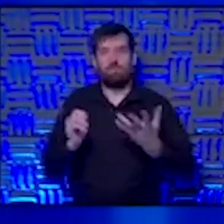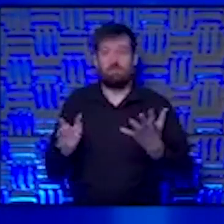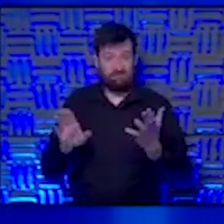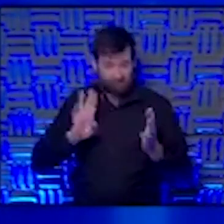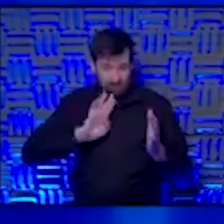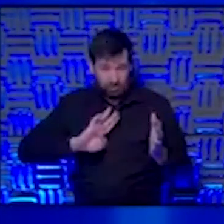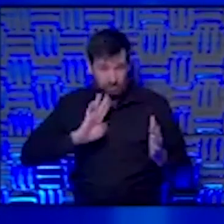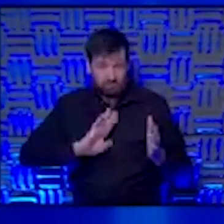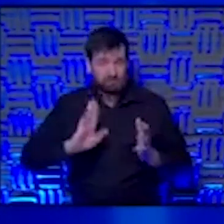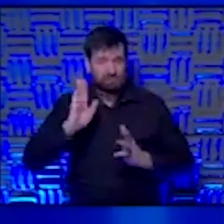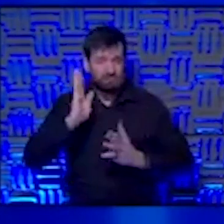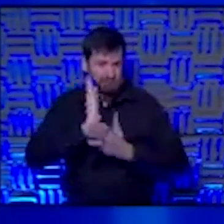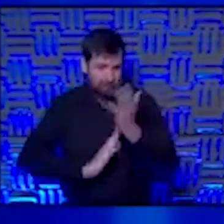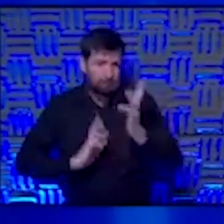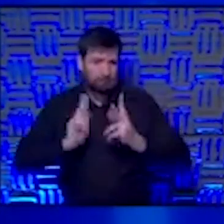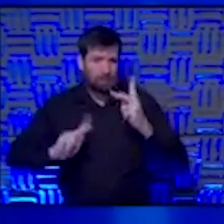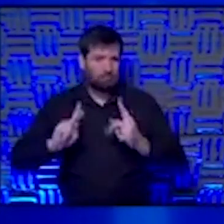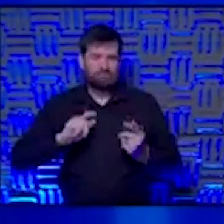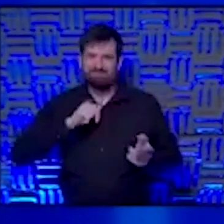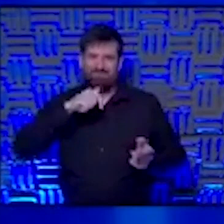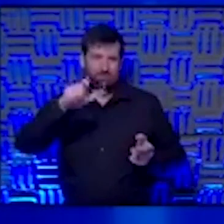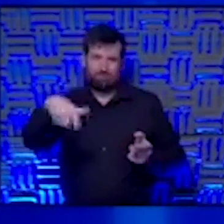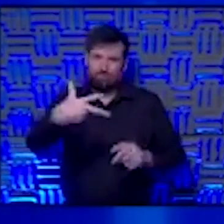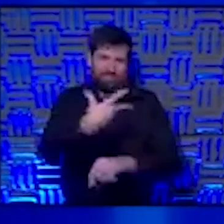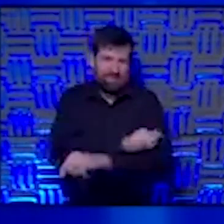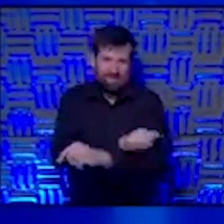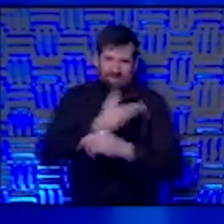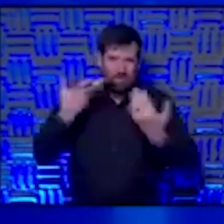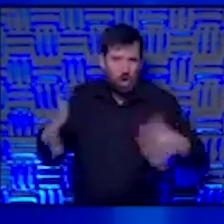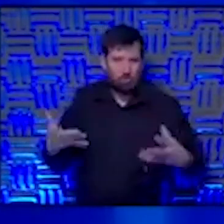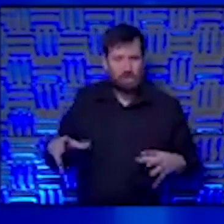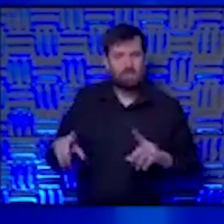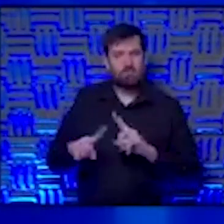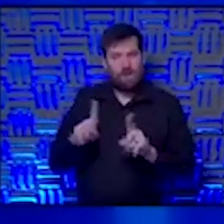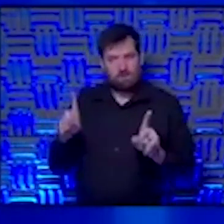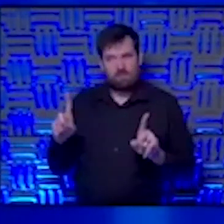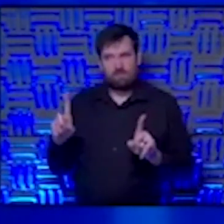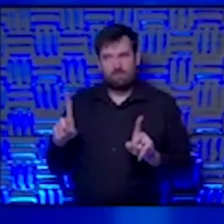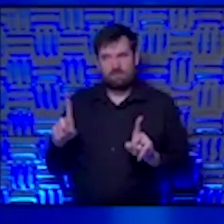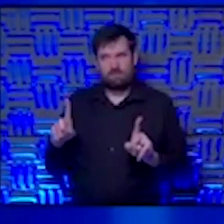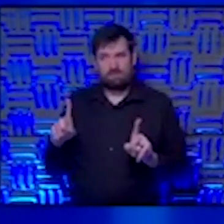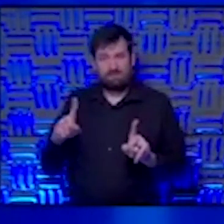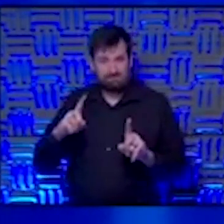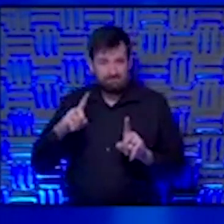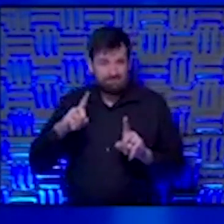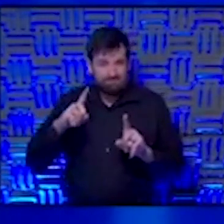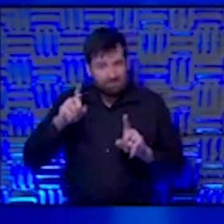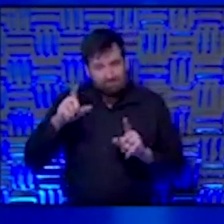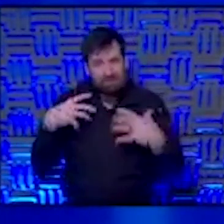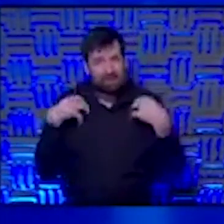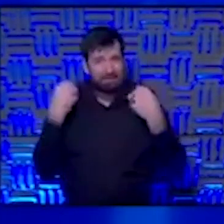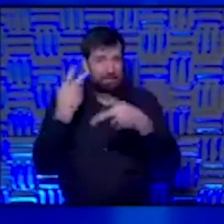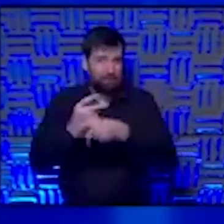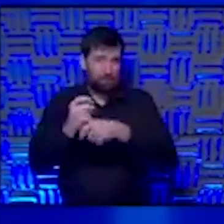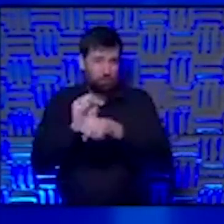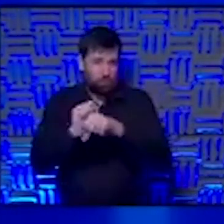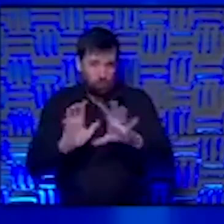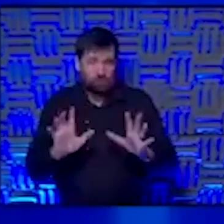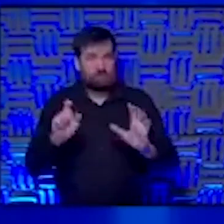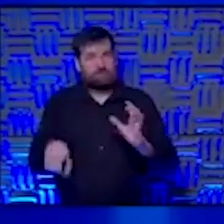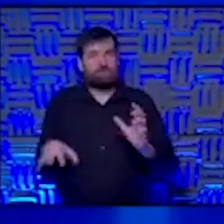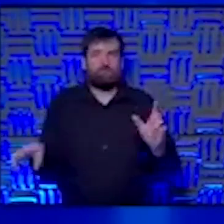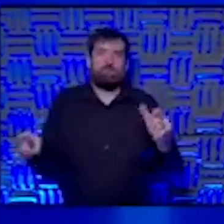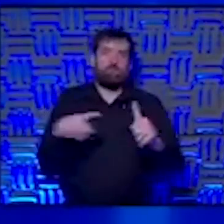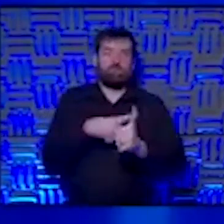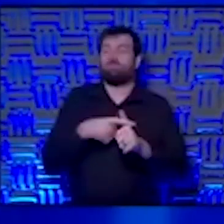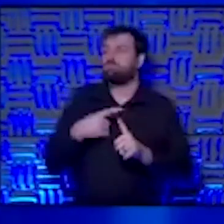some people who probably shouldn't be getting a vaccine are before frontline healthcare workers? Yeah, you bet. So let's take